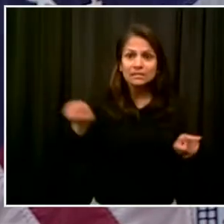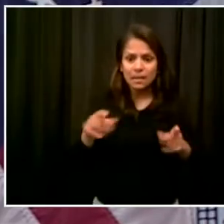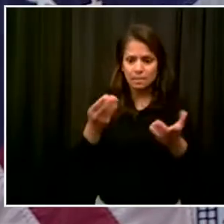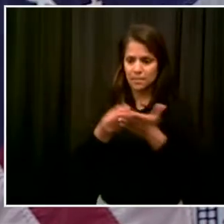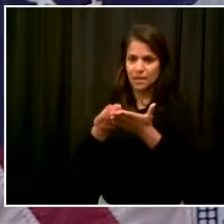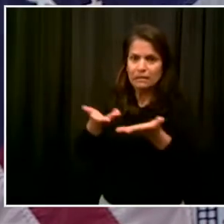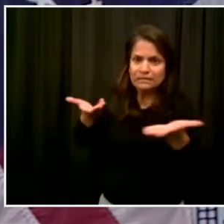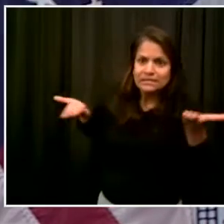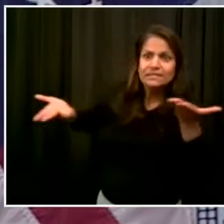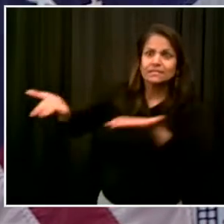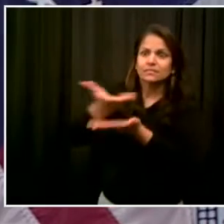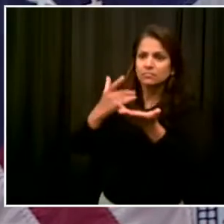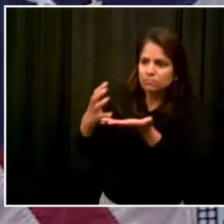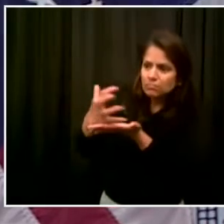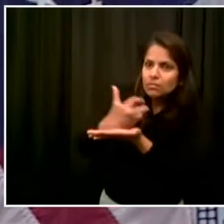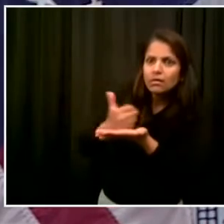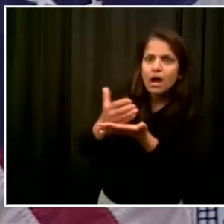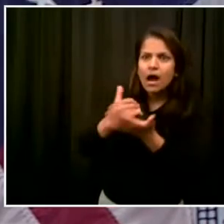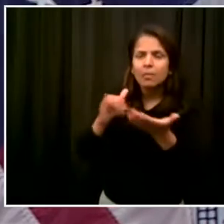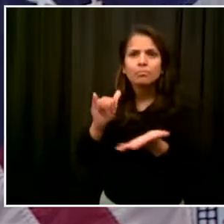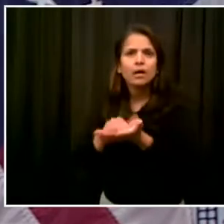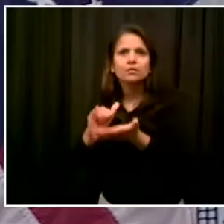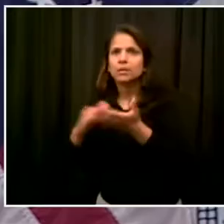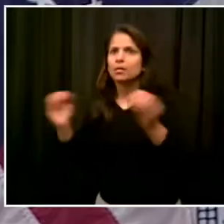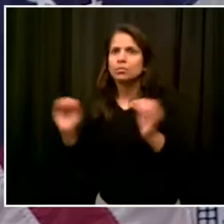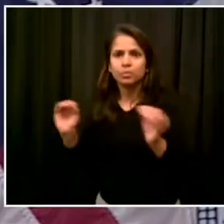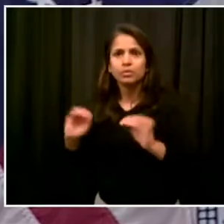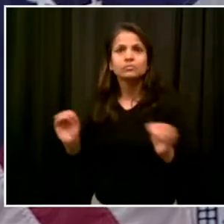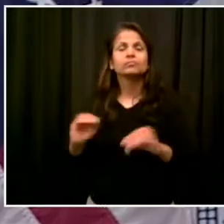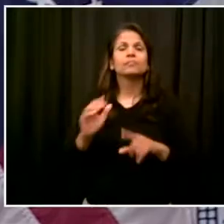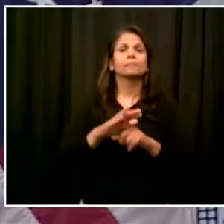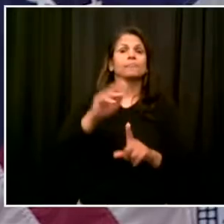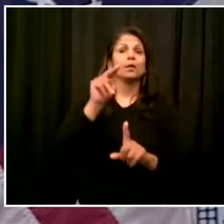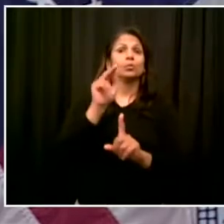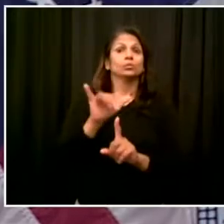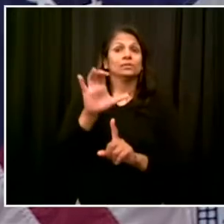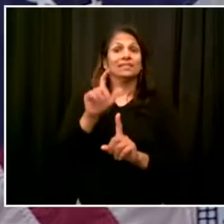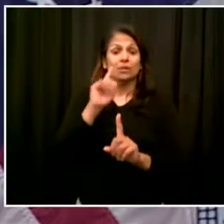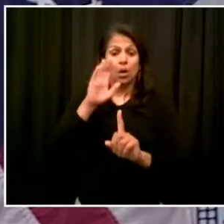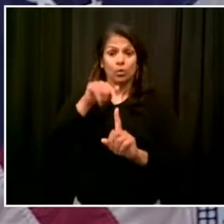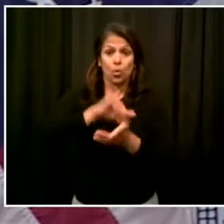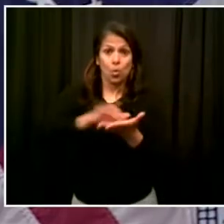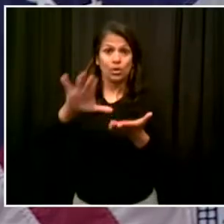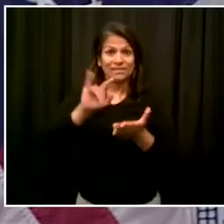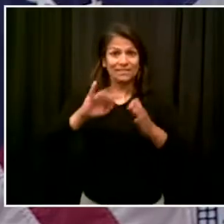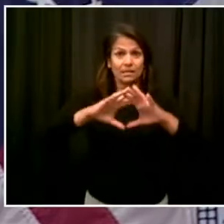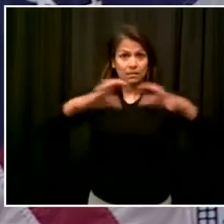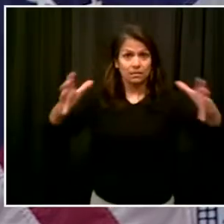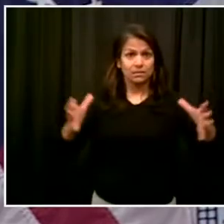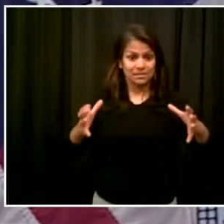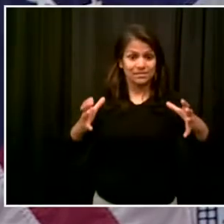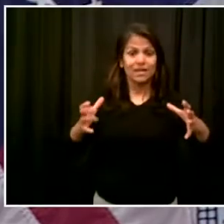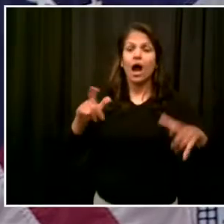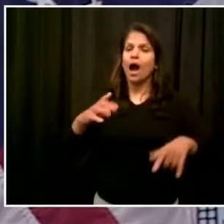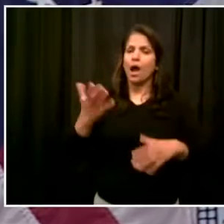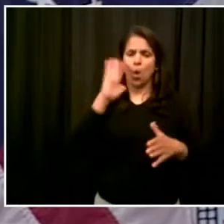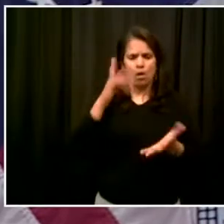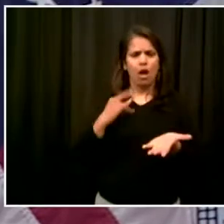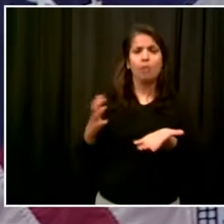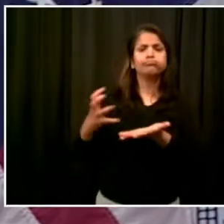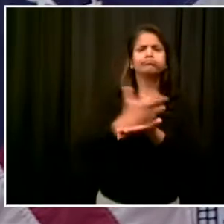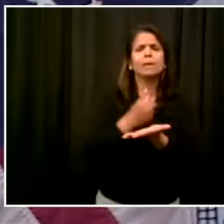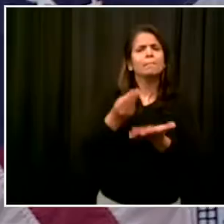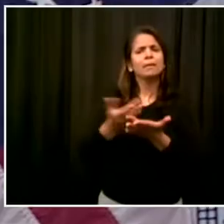they generated for themselves or families, but also what they provided, every New Yorker provided to help this whole city to